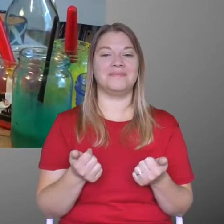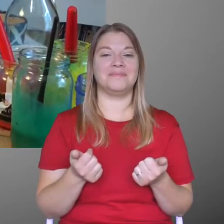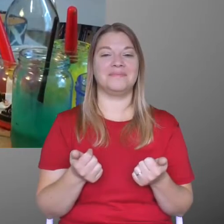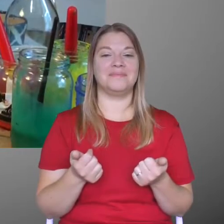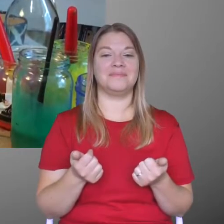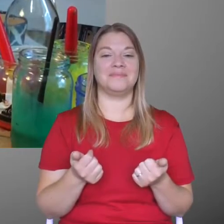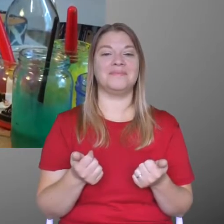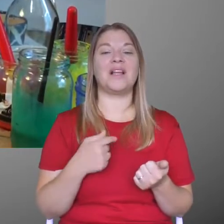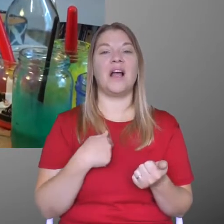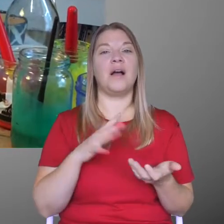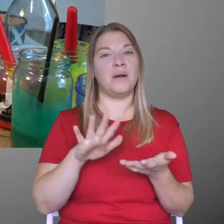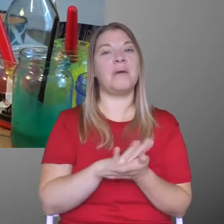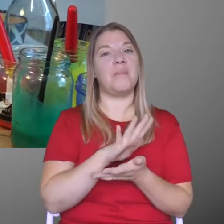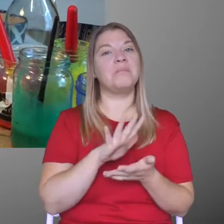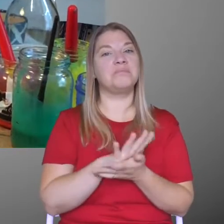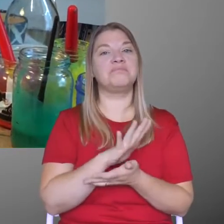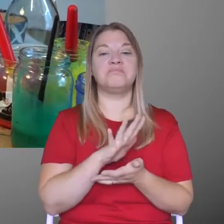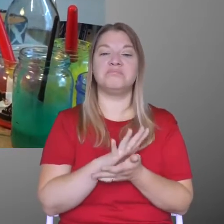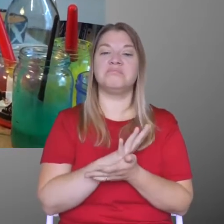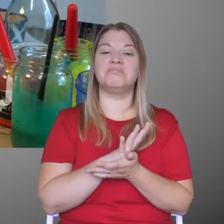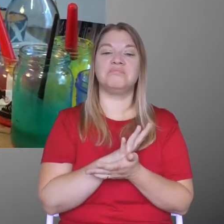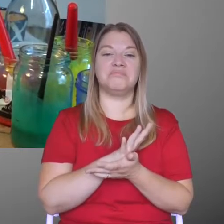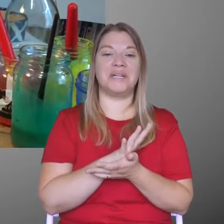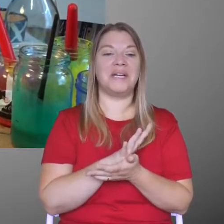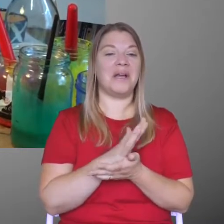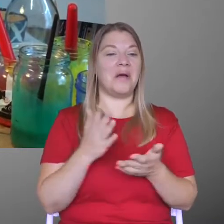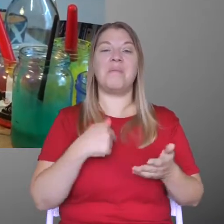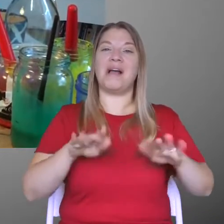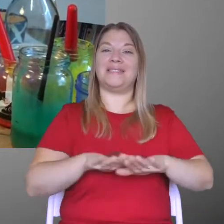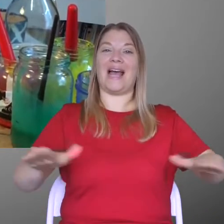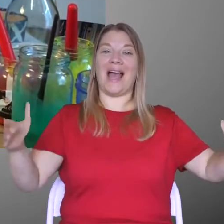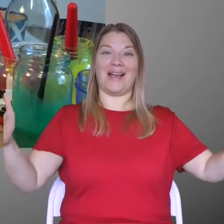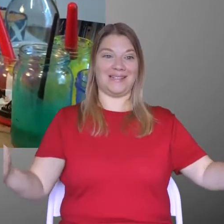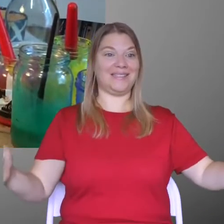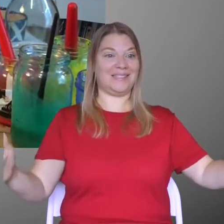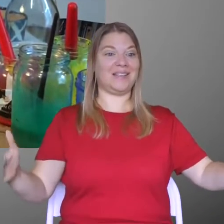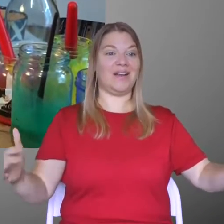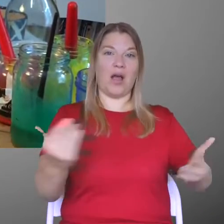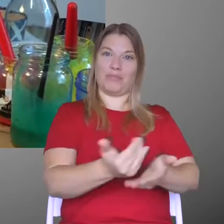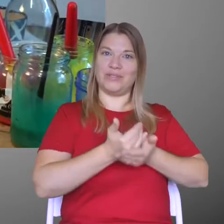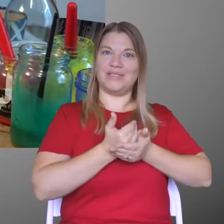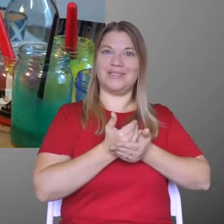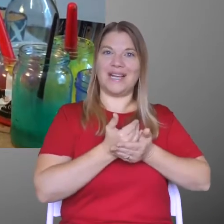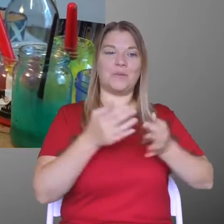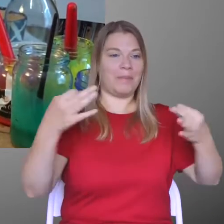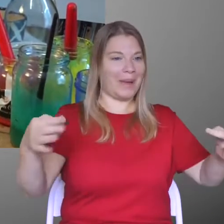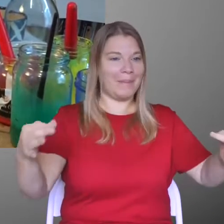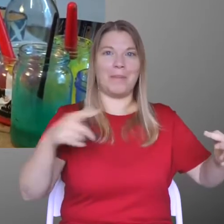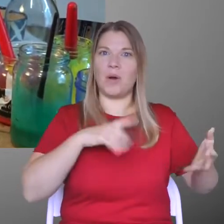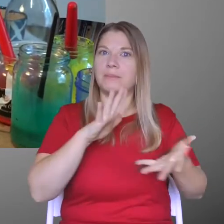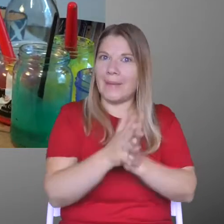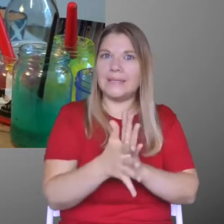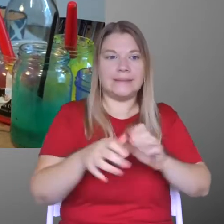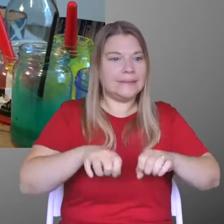I'm glad I've covered my desktop with some paper because it has gone everywhere. It's probably a good idea to